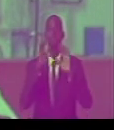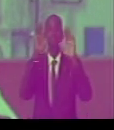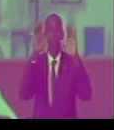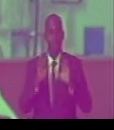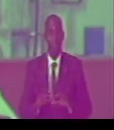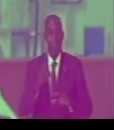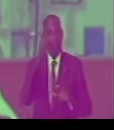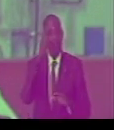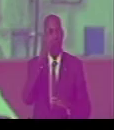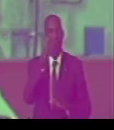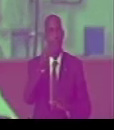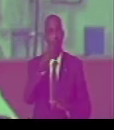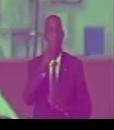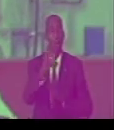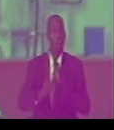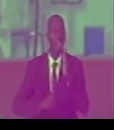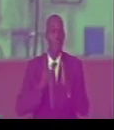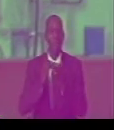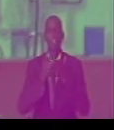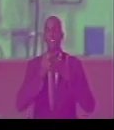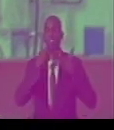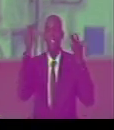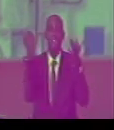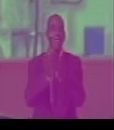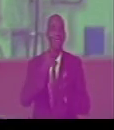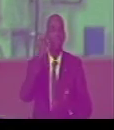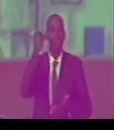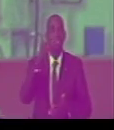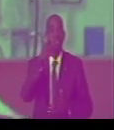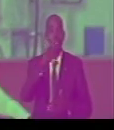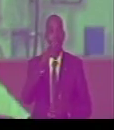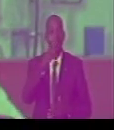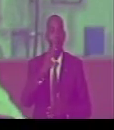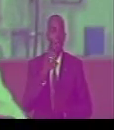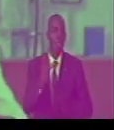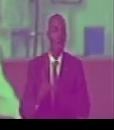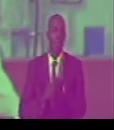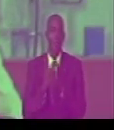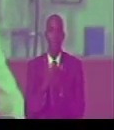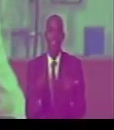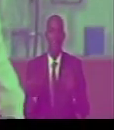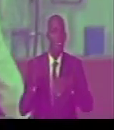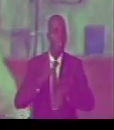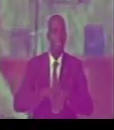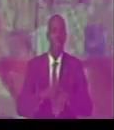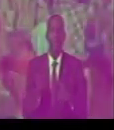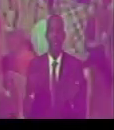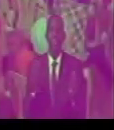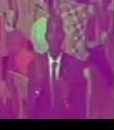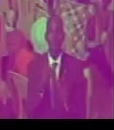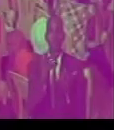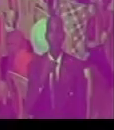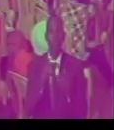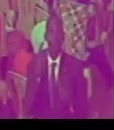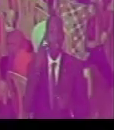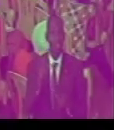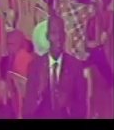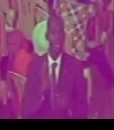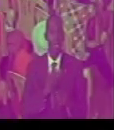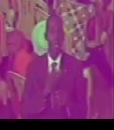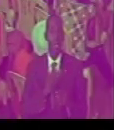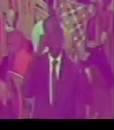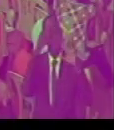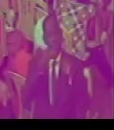connected. You can get miracle 24 hours. Shout the louder, amen. 24 hours.